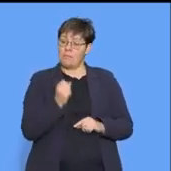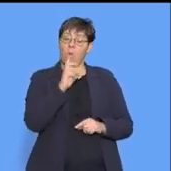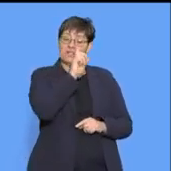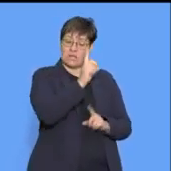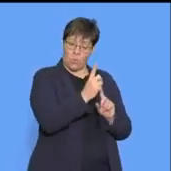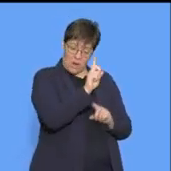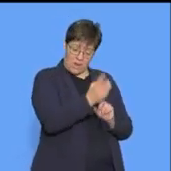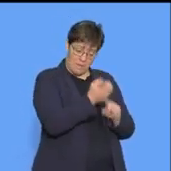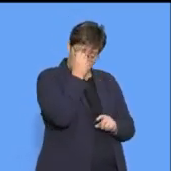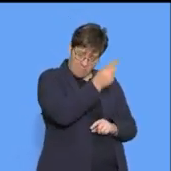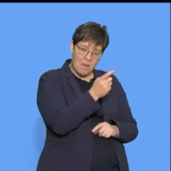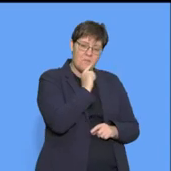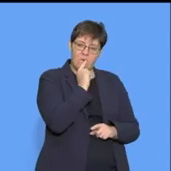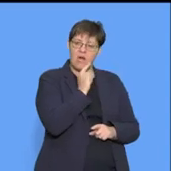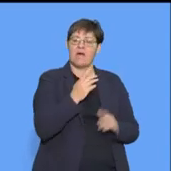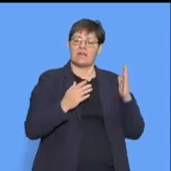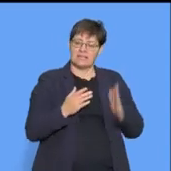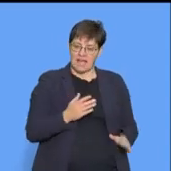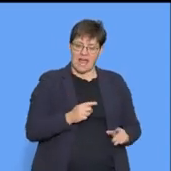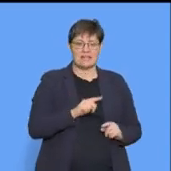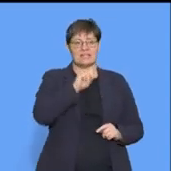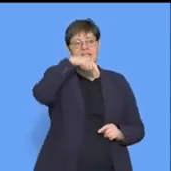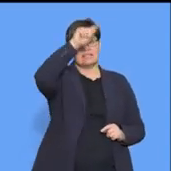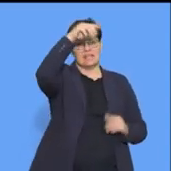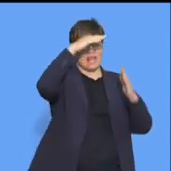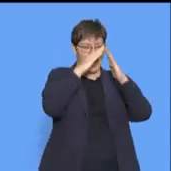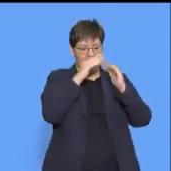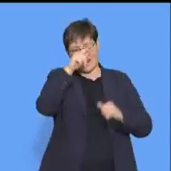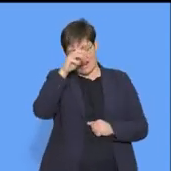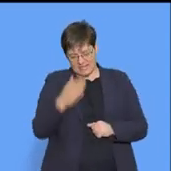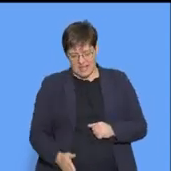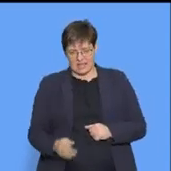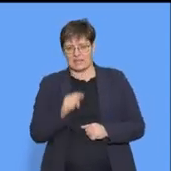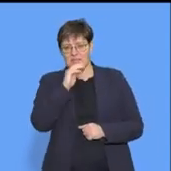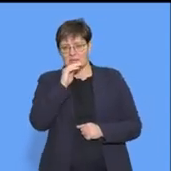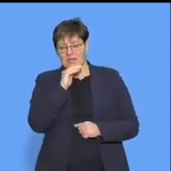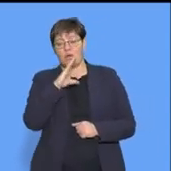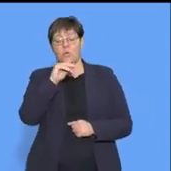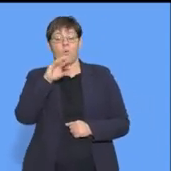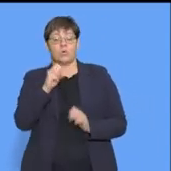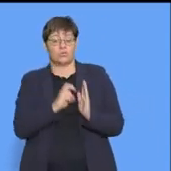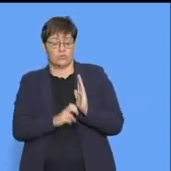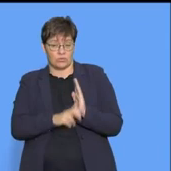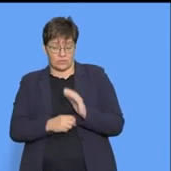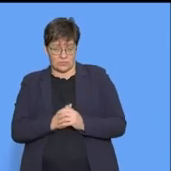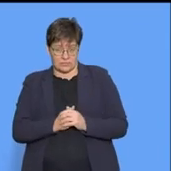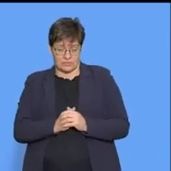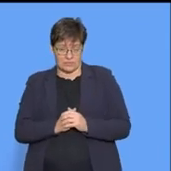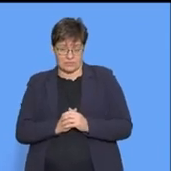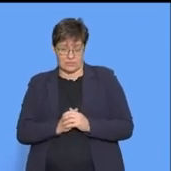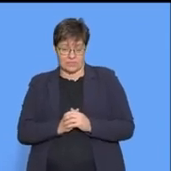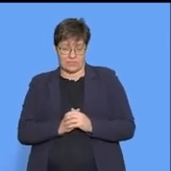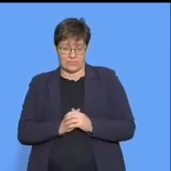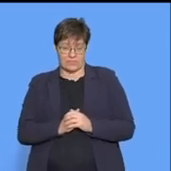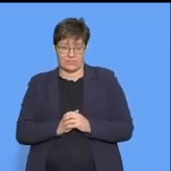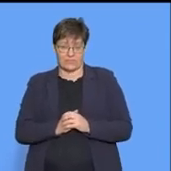found D1, we have a lovely V pattern here. We've got a side, an angle, and a side, which will allow us